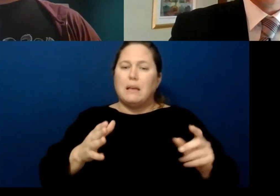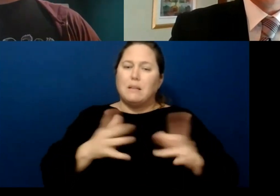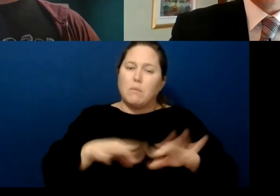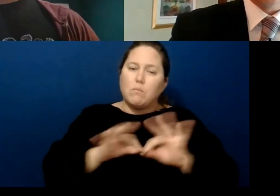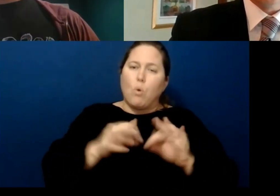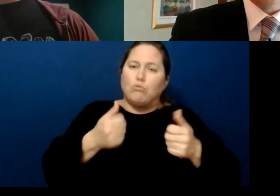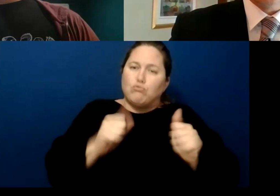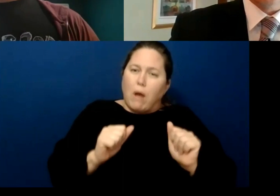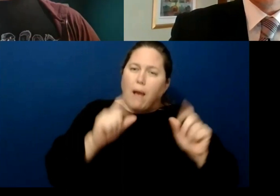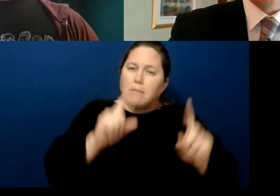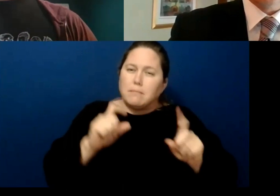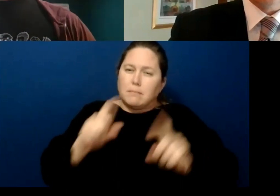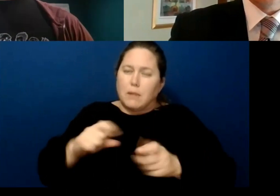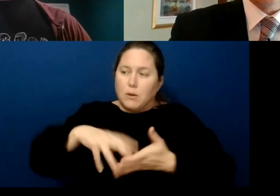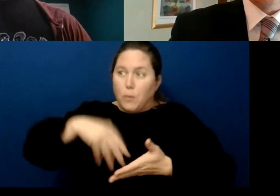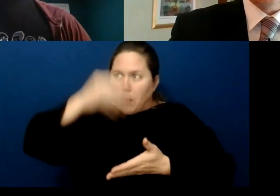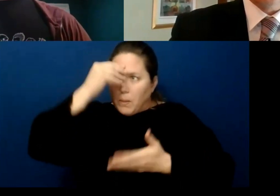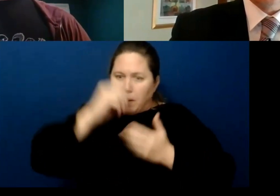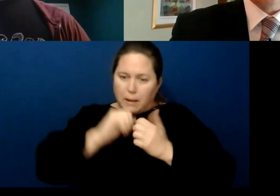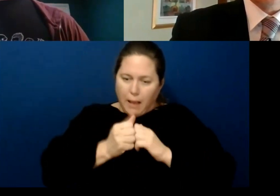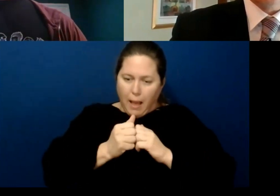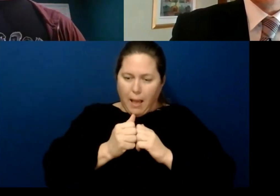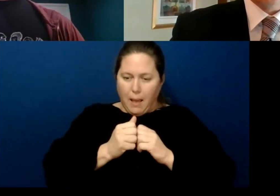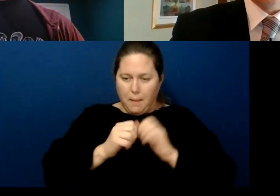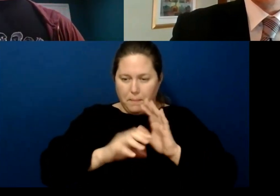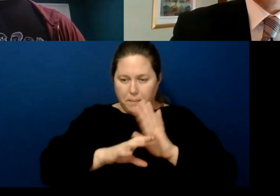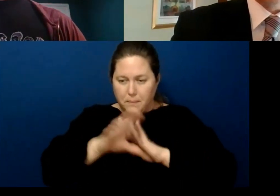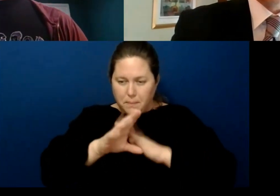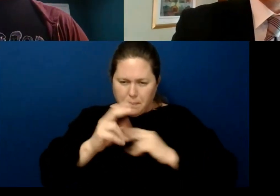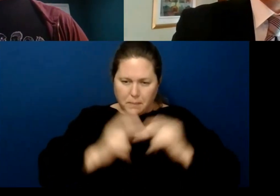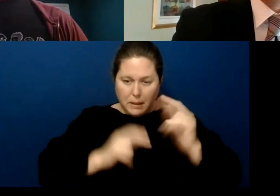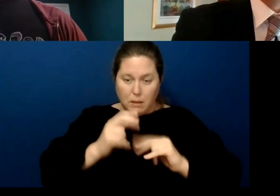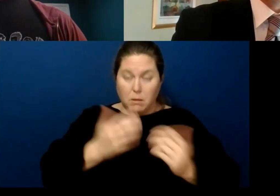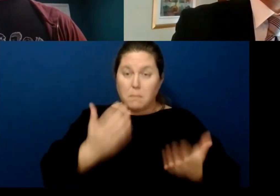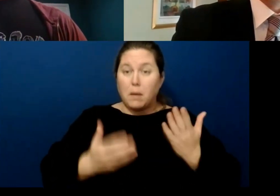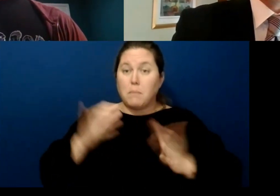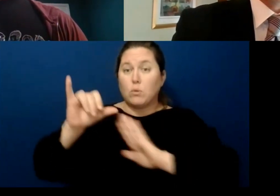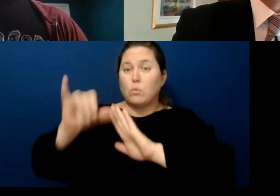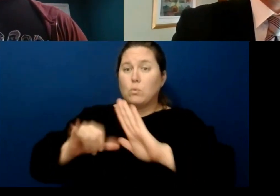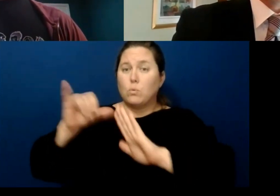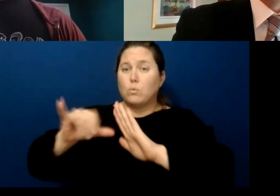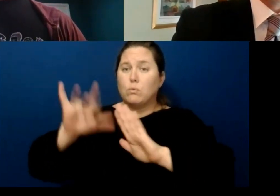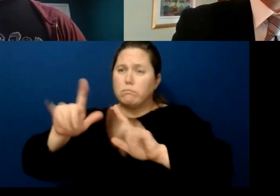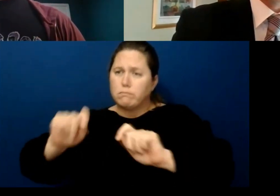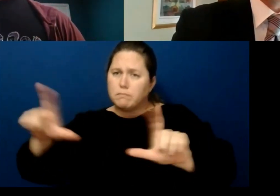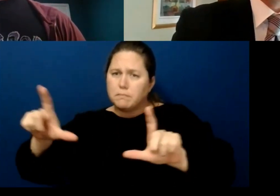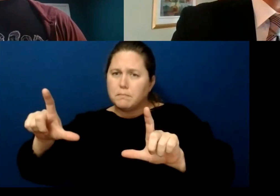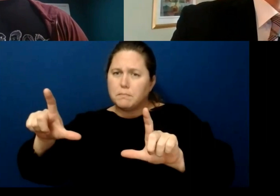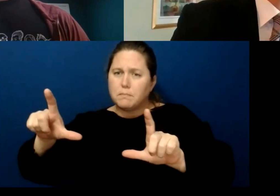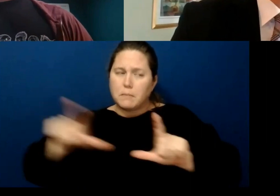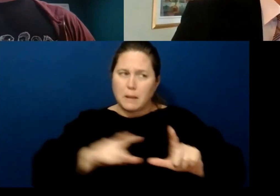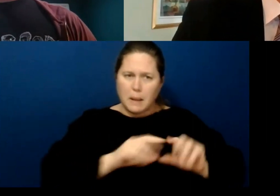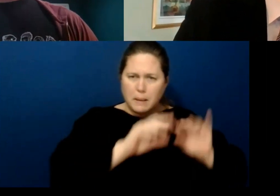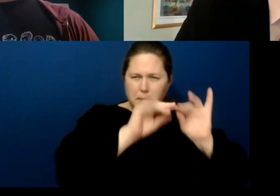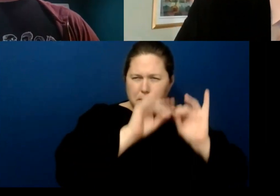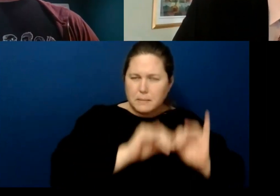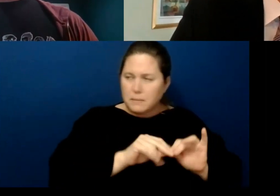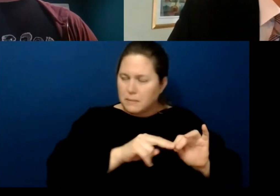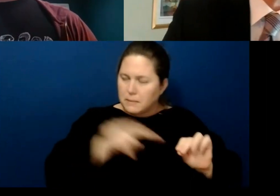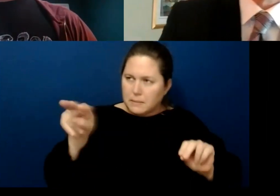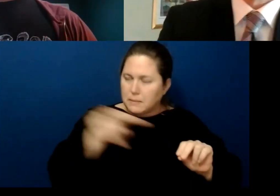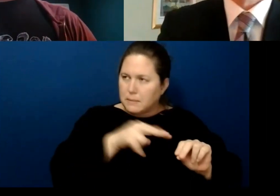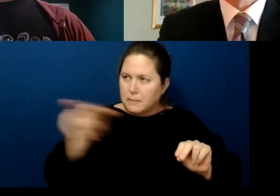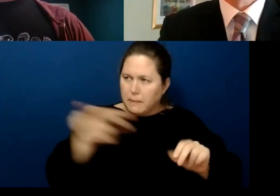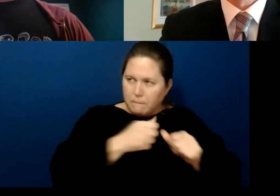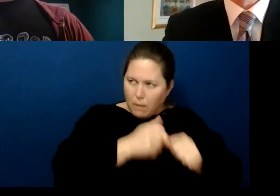you're learning how to build something, maybe follow a YouTube video and download Unity, and try it for free, that